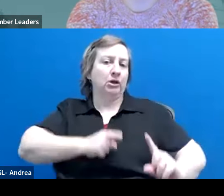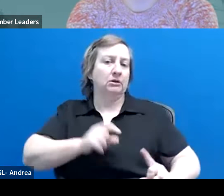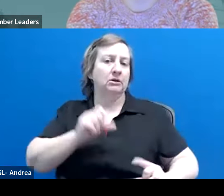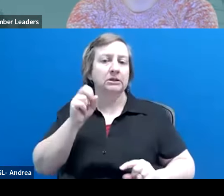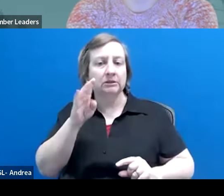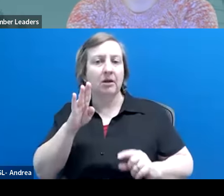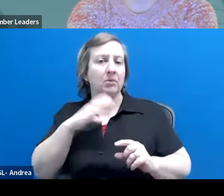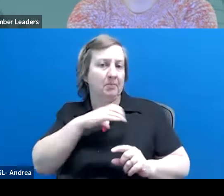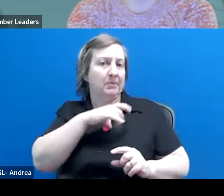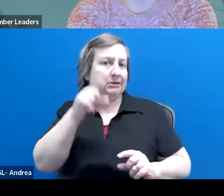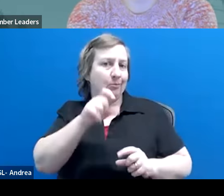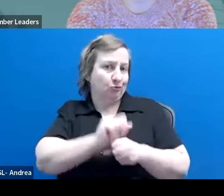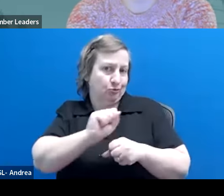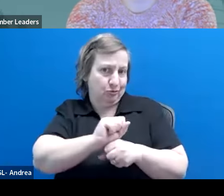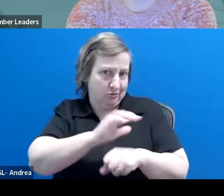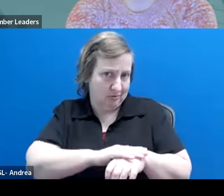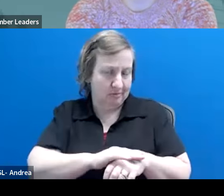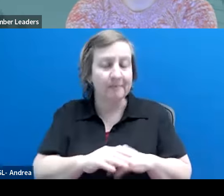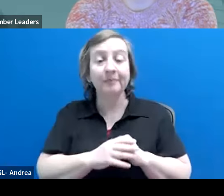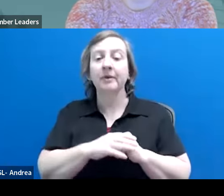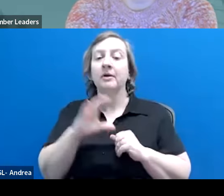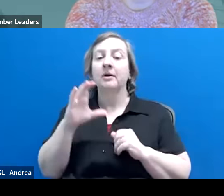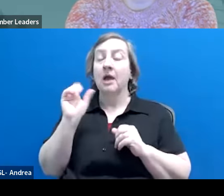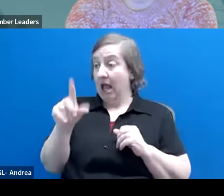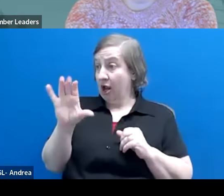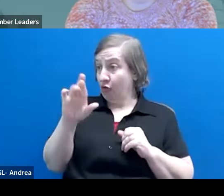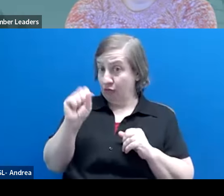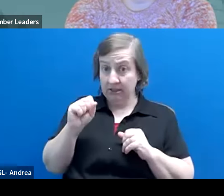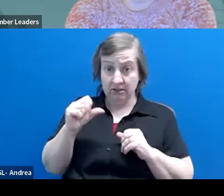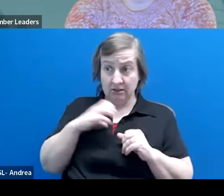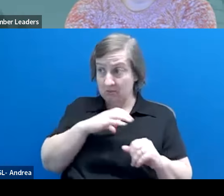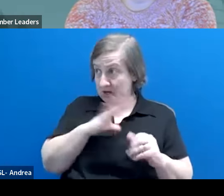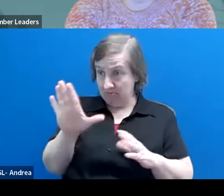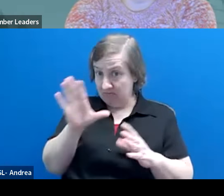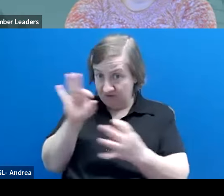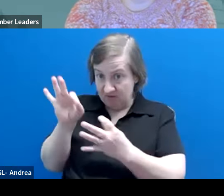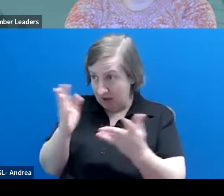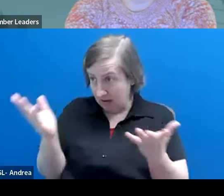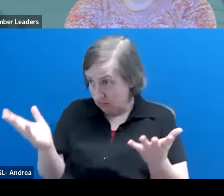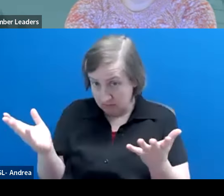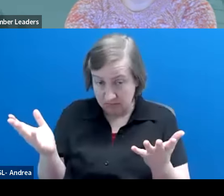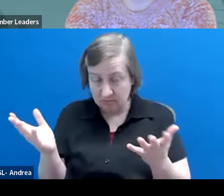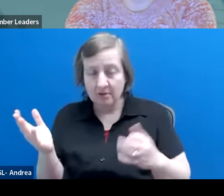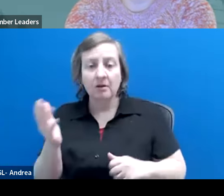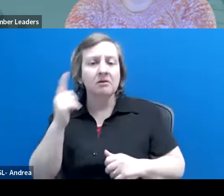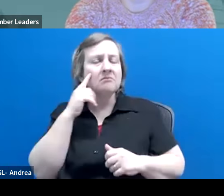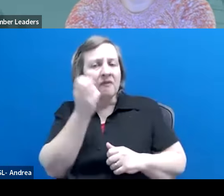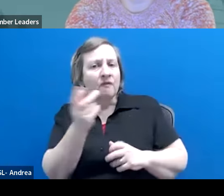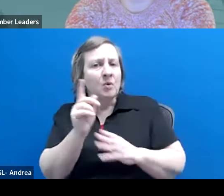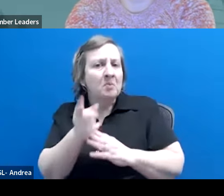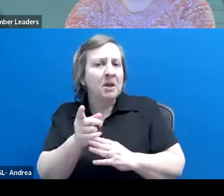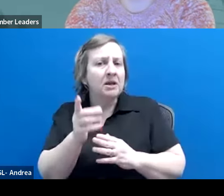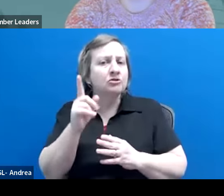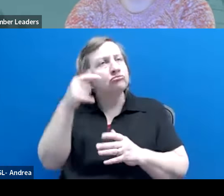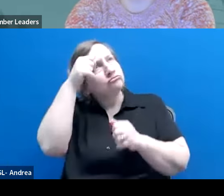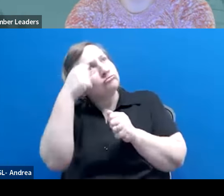tackle. And then we asked for CRIS committee feedback on that. So I thought we might take a few minutes to just refresh